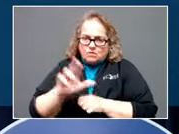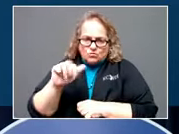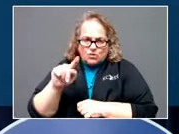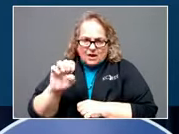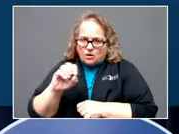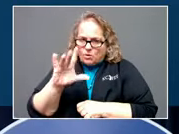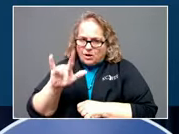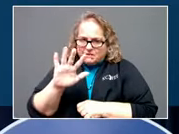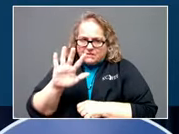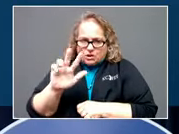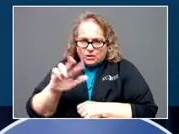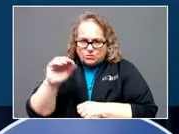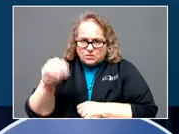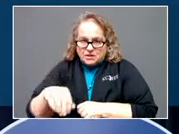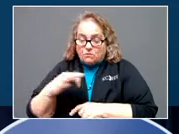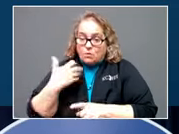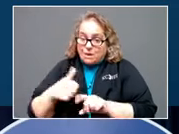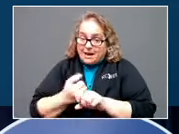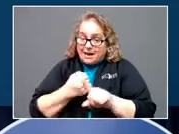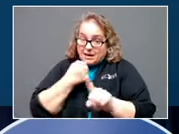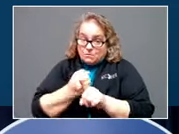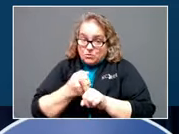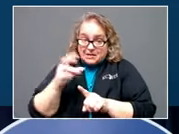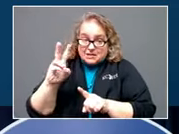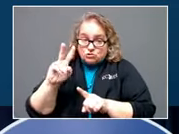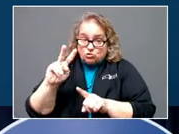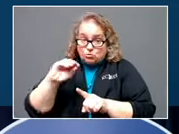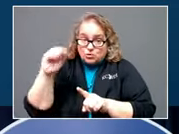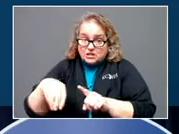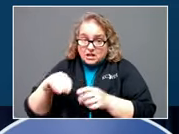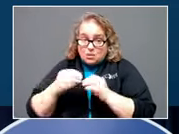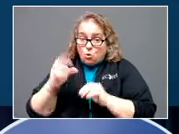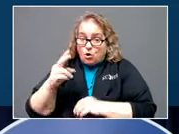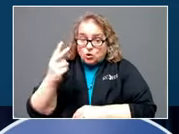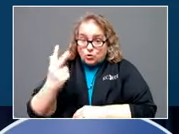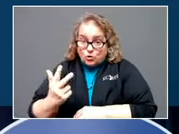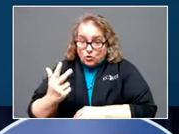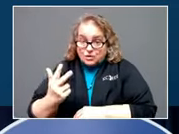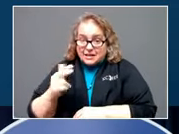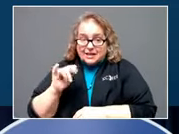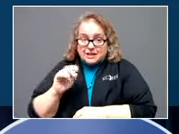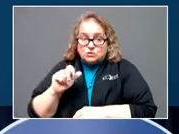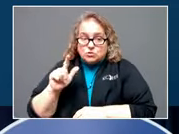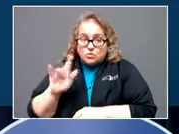want to make an impact on that overall 62% number or the 2/3, it's 24